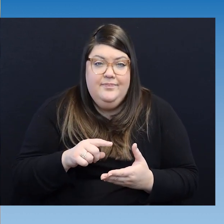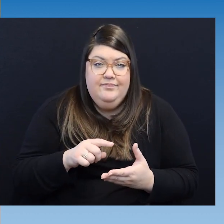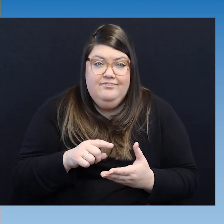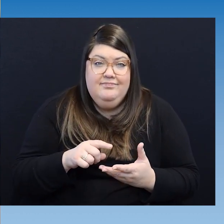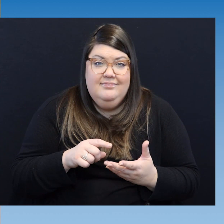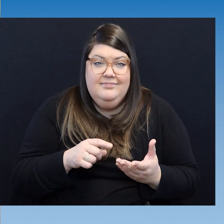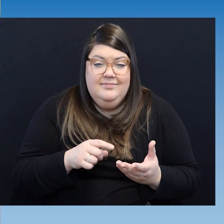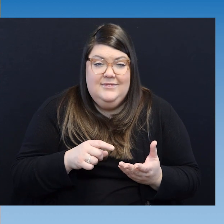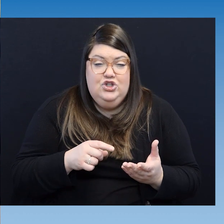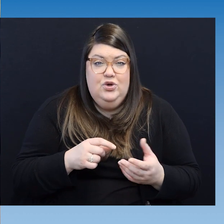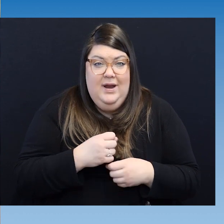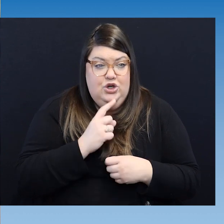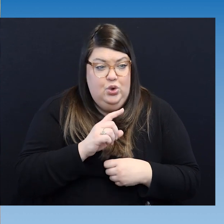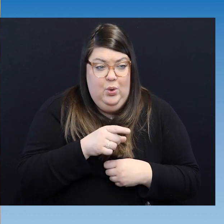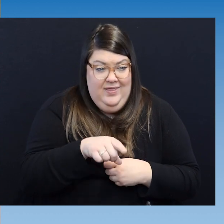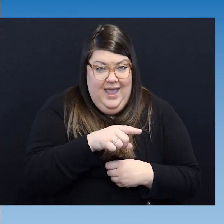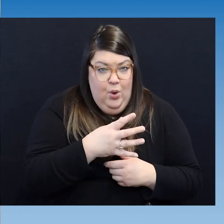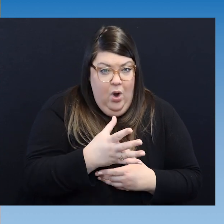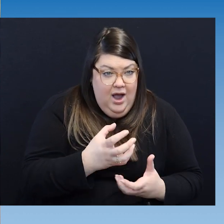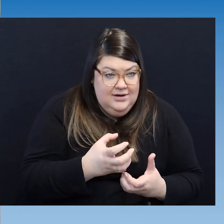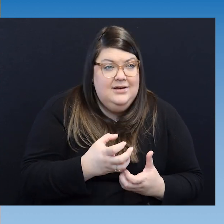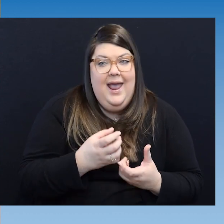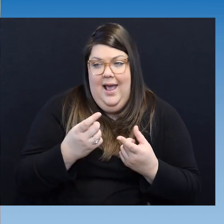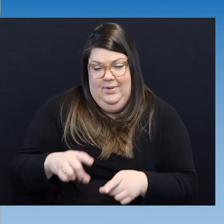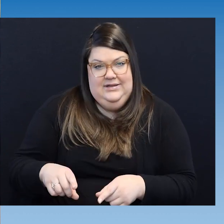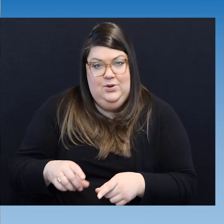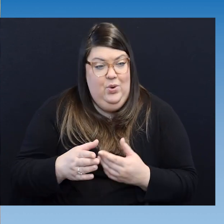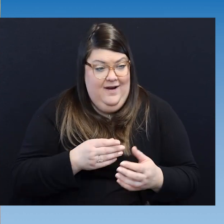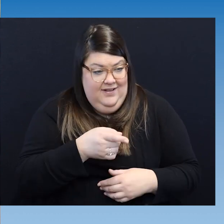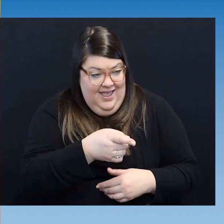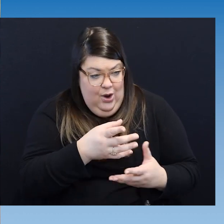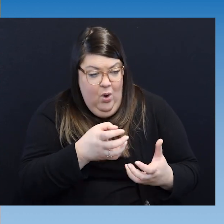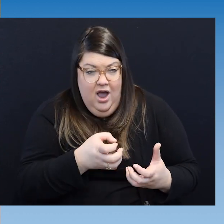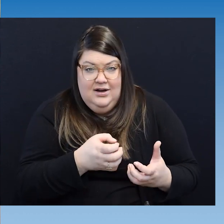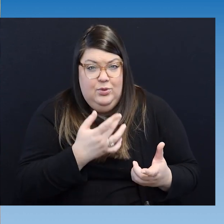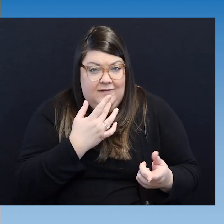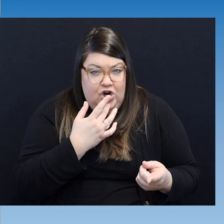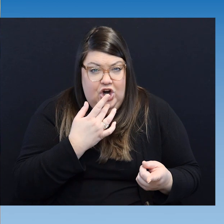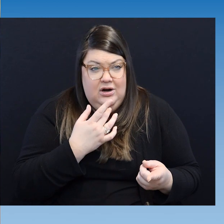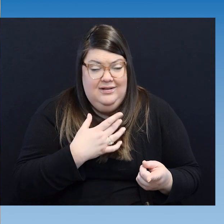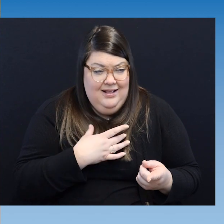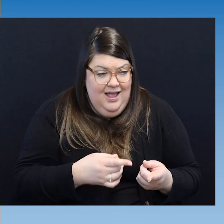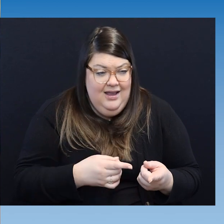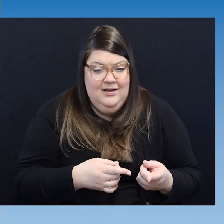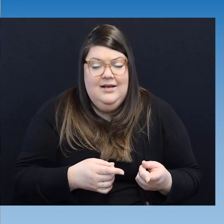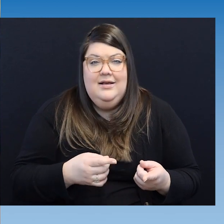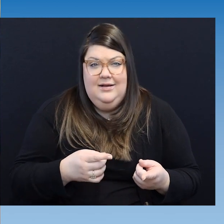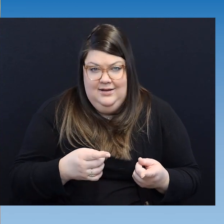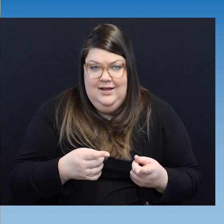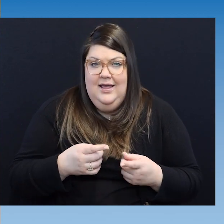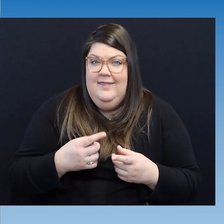to bring their wishes to pass, to whatever they want to do, whatever they like to do, you know, seeing that they're